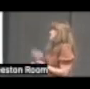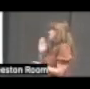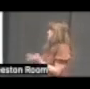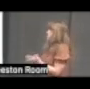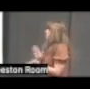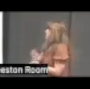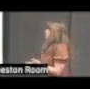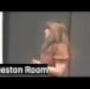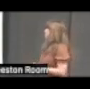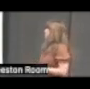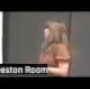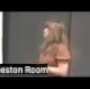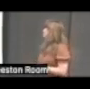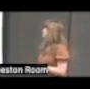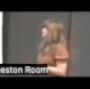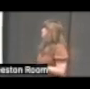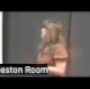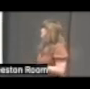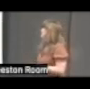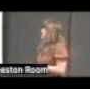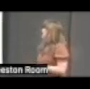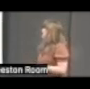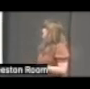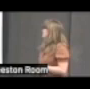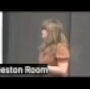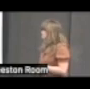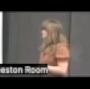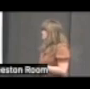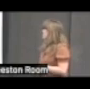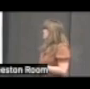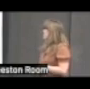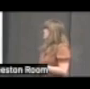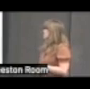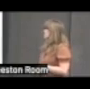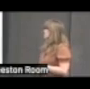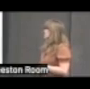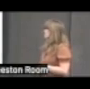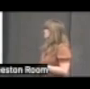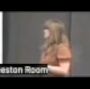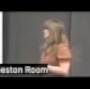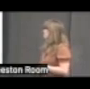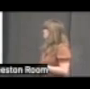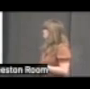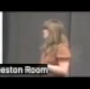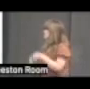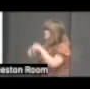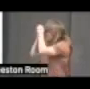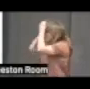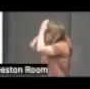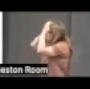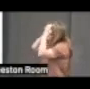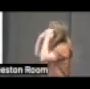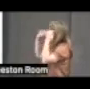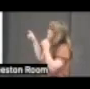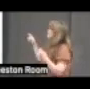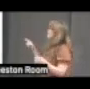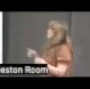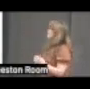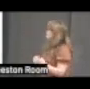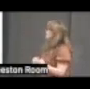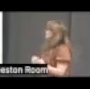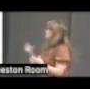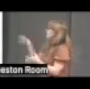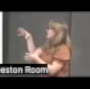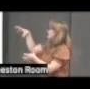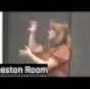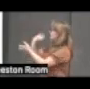he knows he has that job and he goes in there. But yeah, it's very, very interesting to be there. And like I said, this